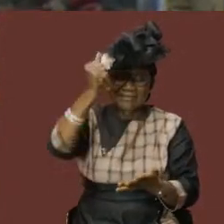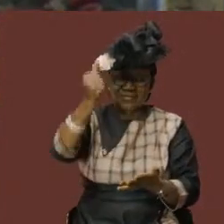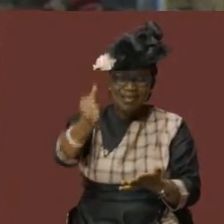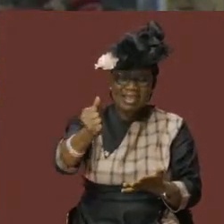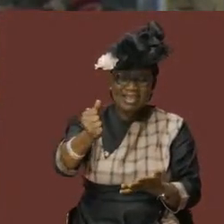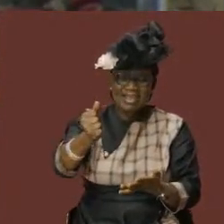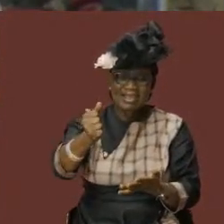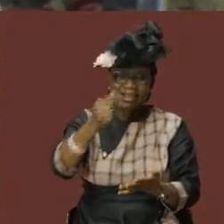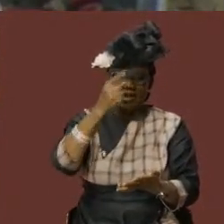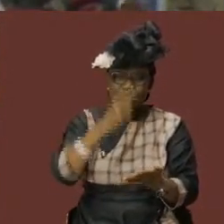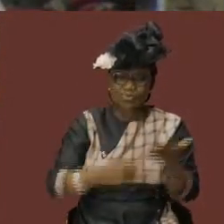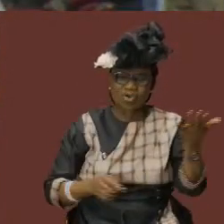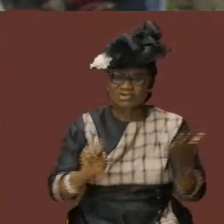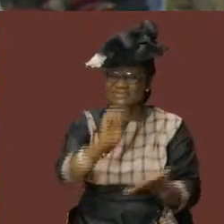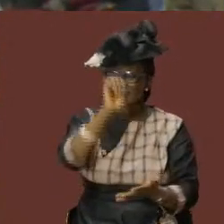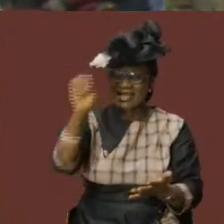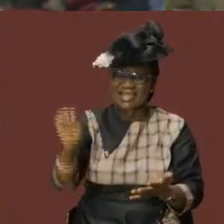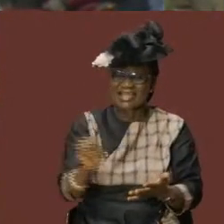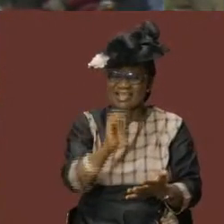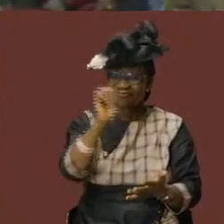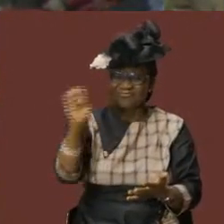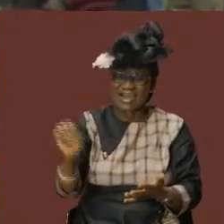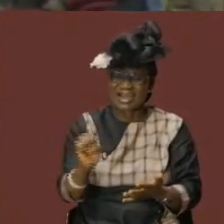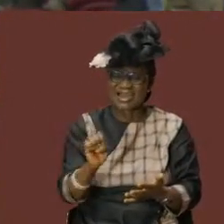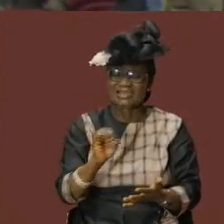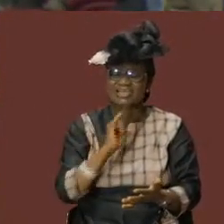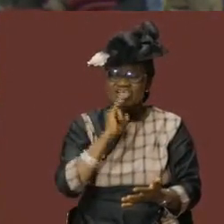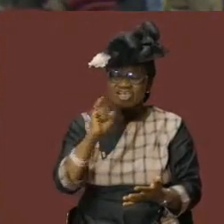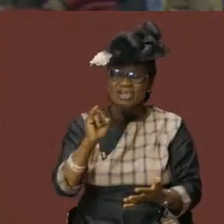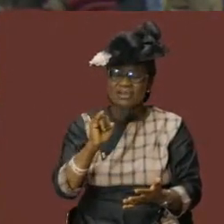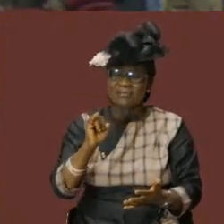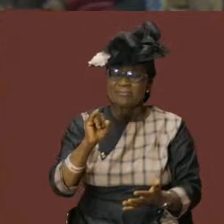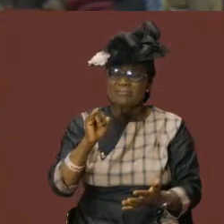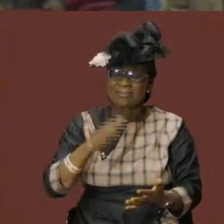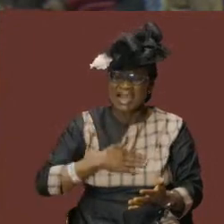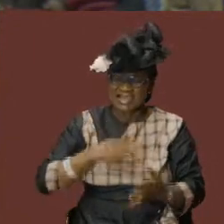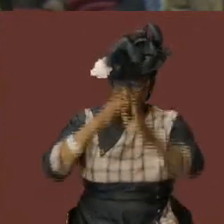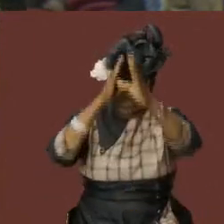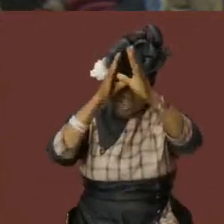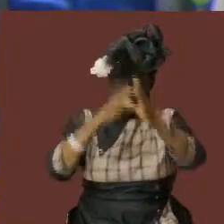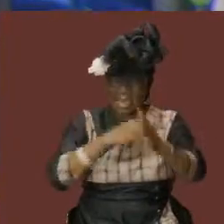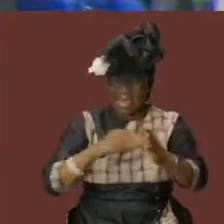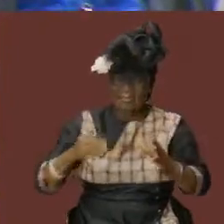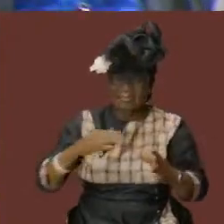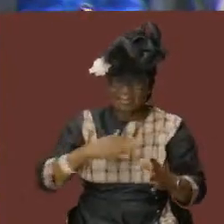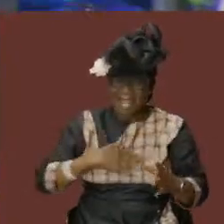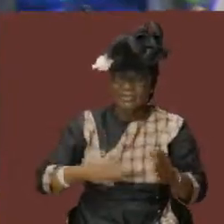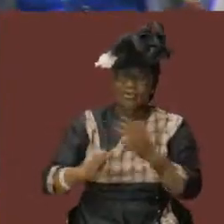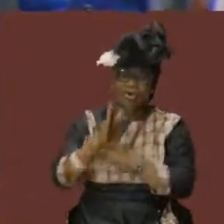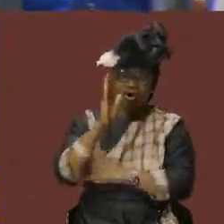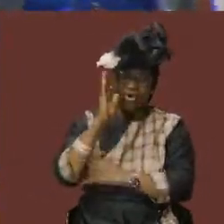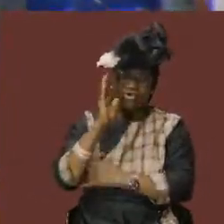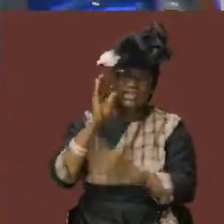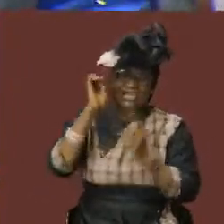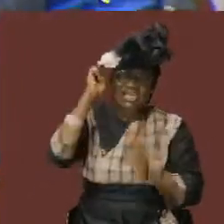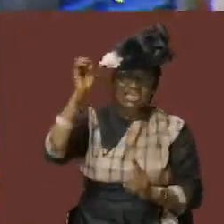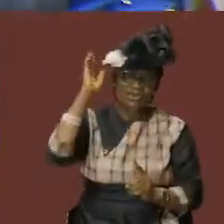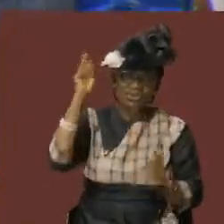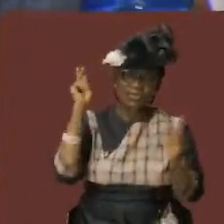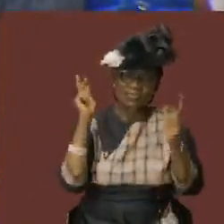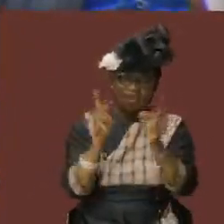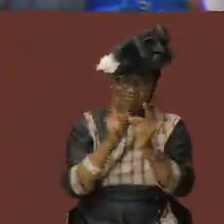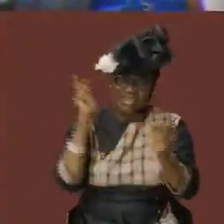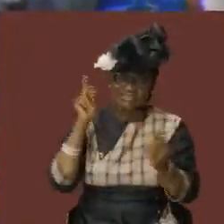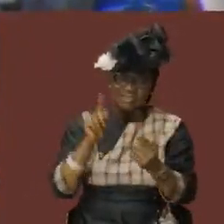Amen. Whatever pertains to you, my Father and my God, we perfect tonight.